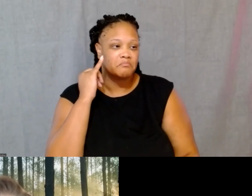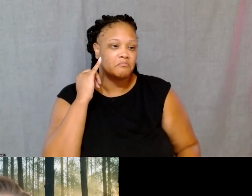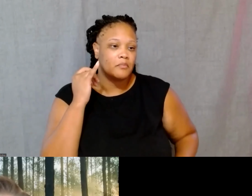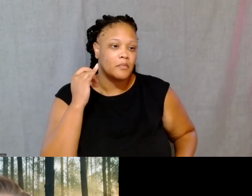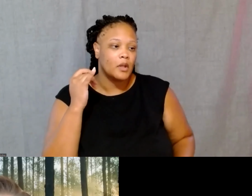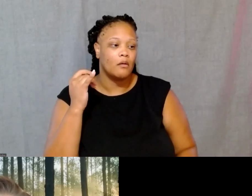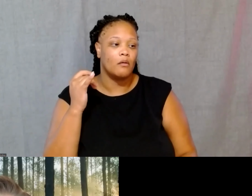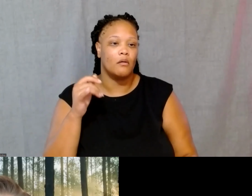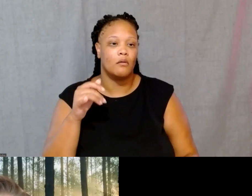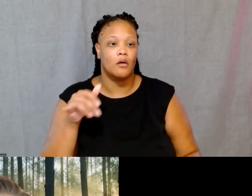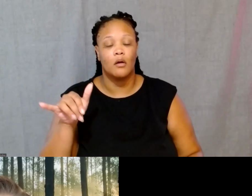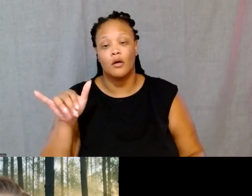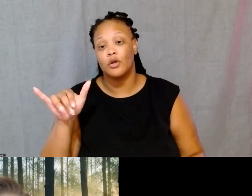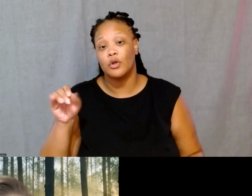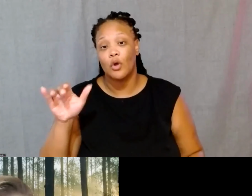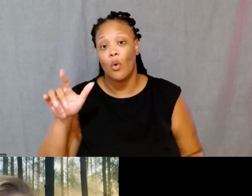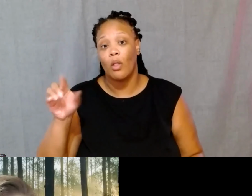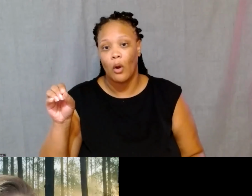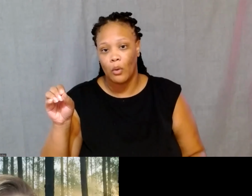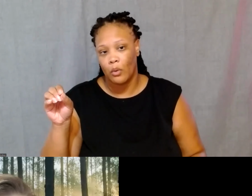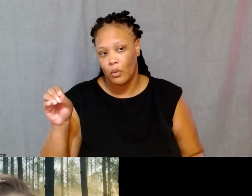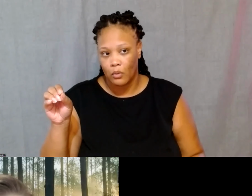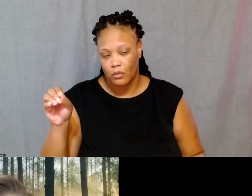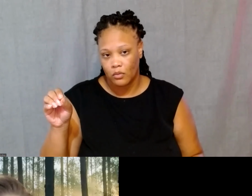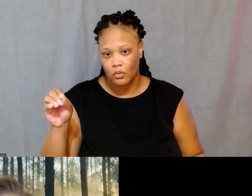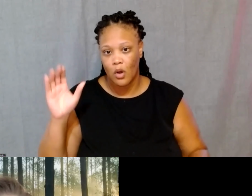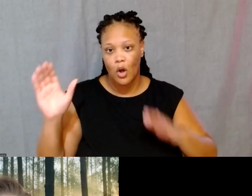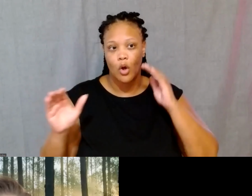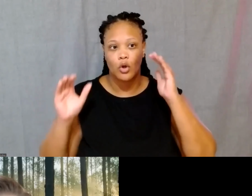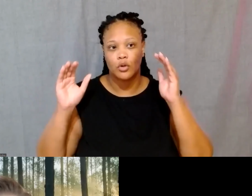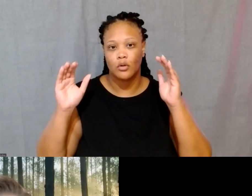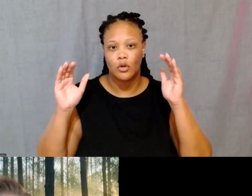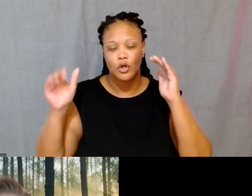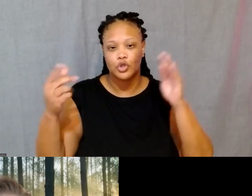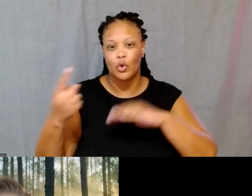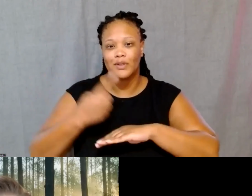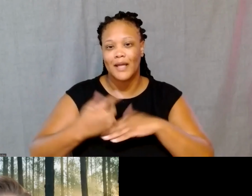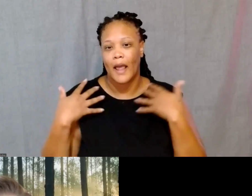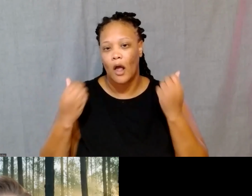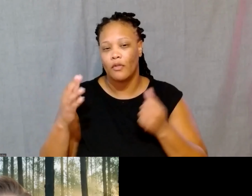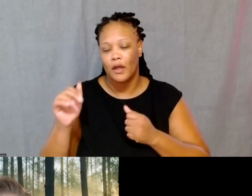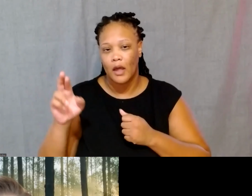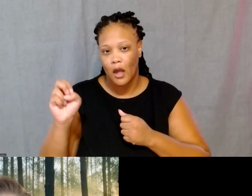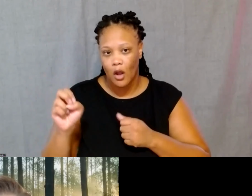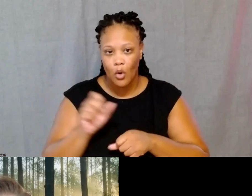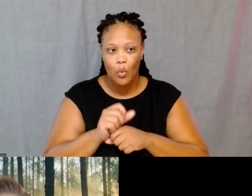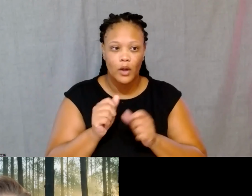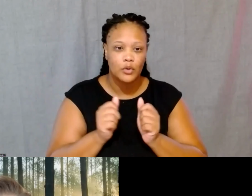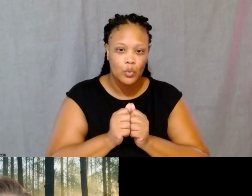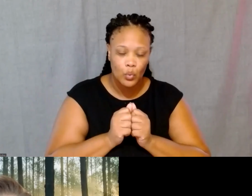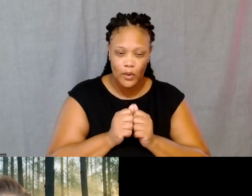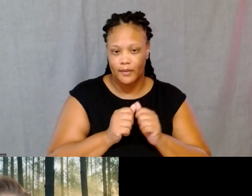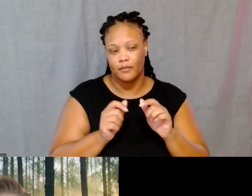call it YOLO Adult Day Healthcare because I don't think they're in the room. But let's say that YOLO Adult Day Healthcare worked with CADS, the California Association for Adult Day